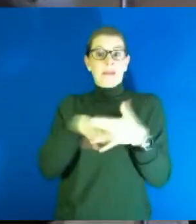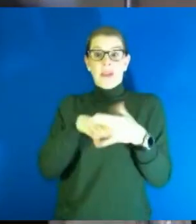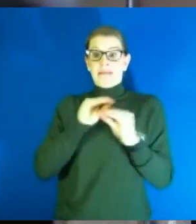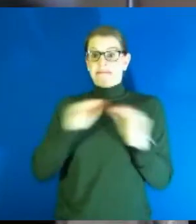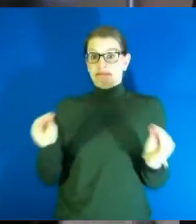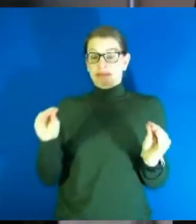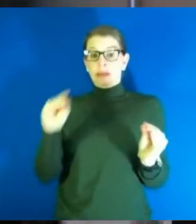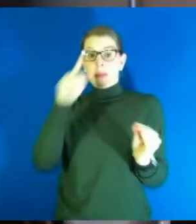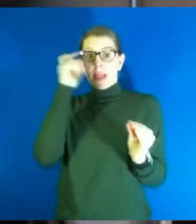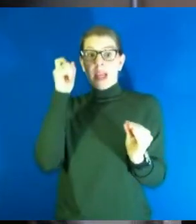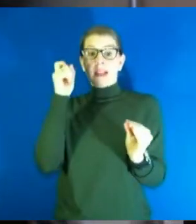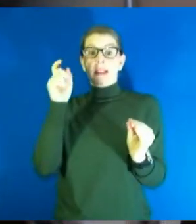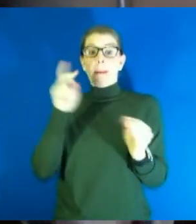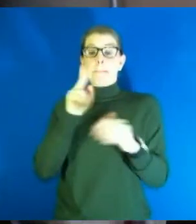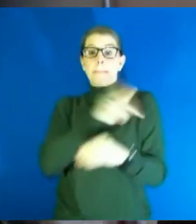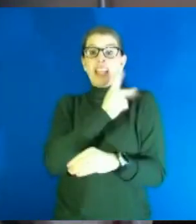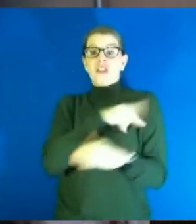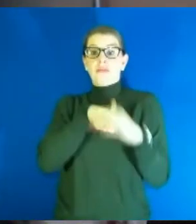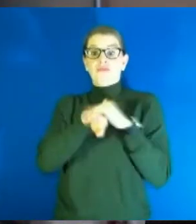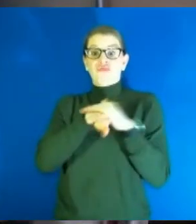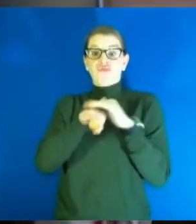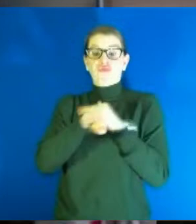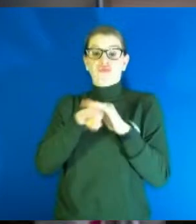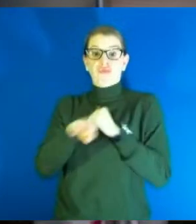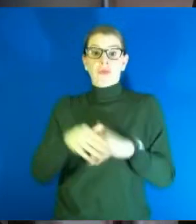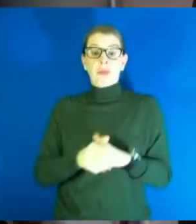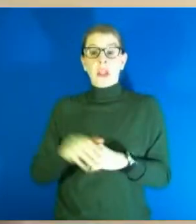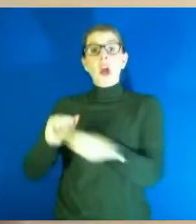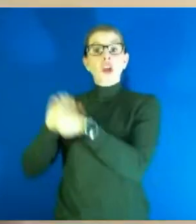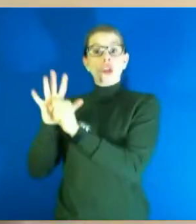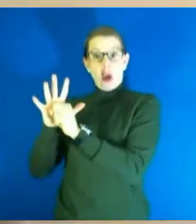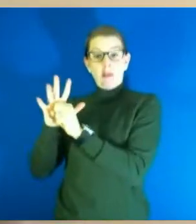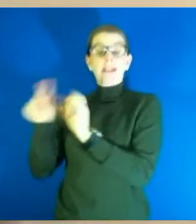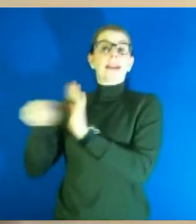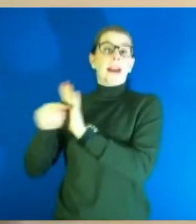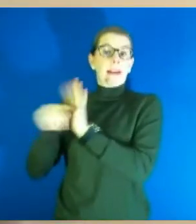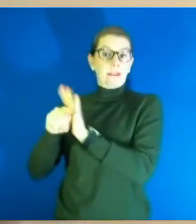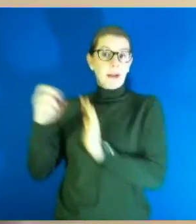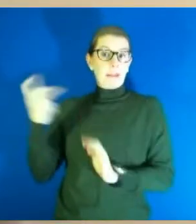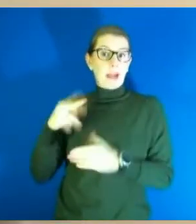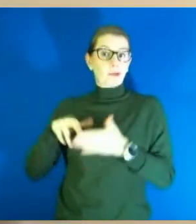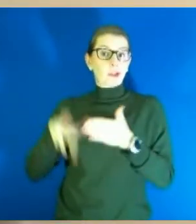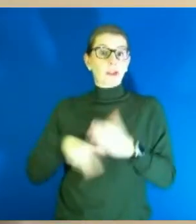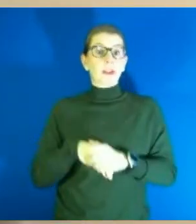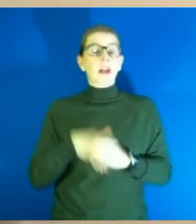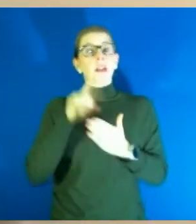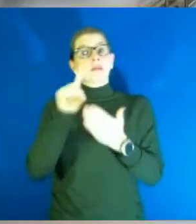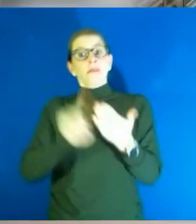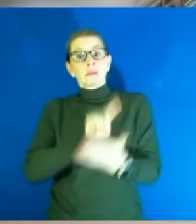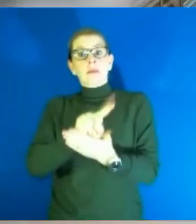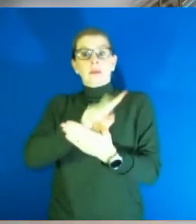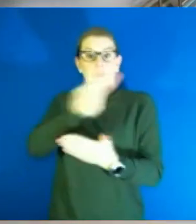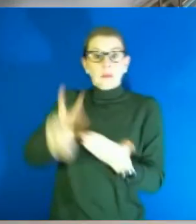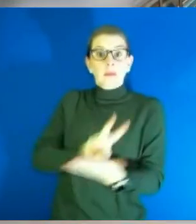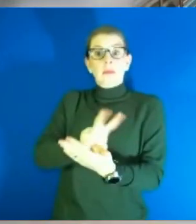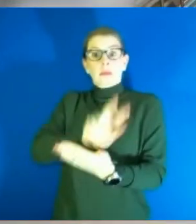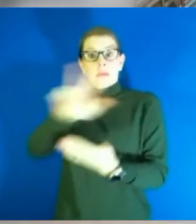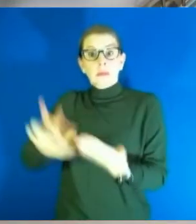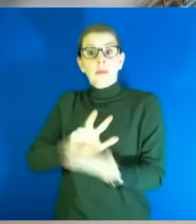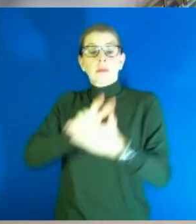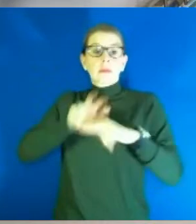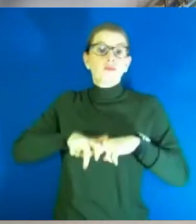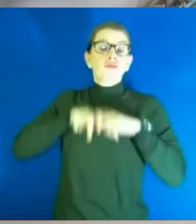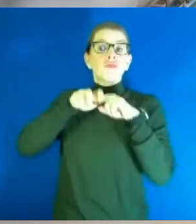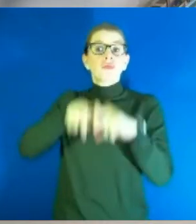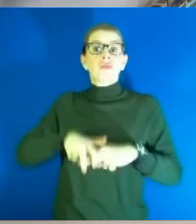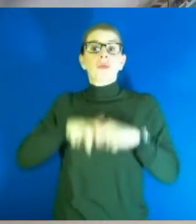hour. Correct, yeah. Did COVID come back? COVID negative, yeah. COVID negative. Well, they have to wait for hours and hours and hours, and what I do wish is that we